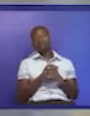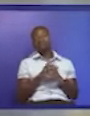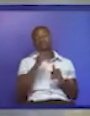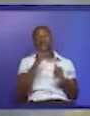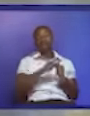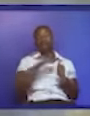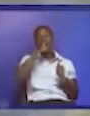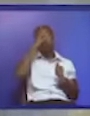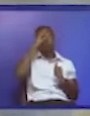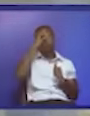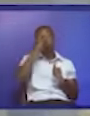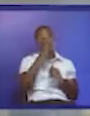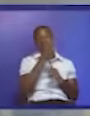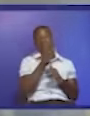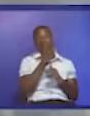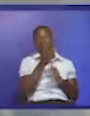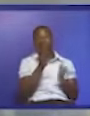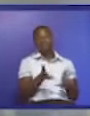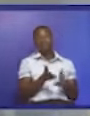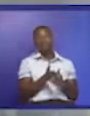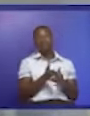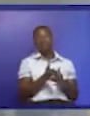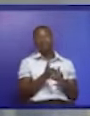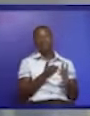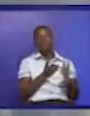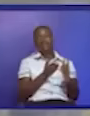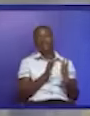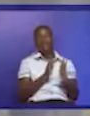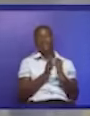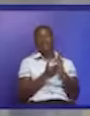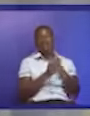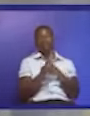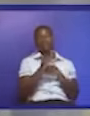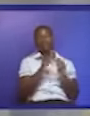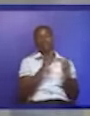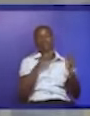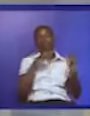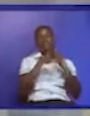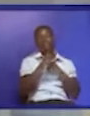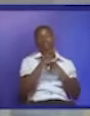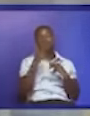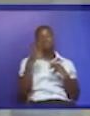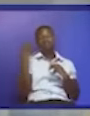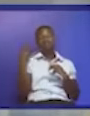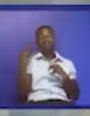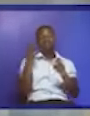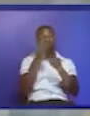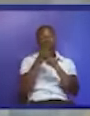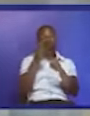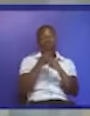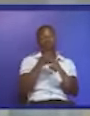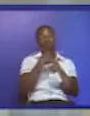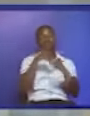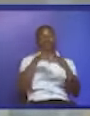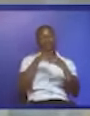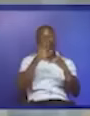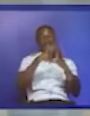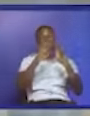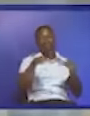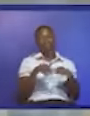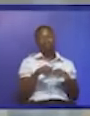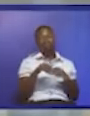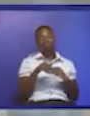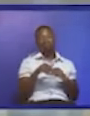by God and by God's prophetic mandate, you are the priest of your home. Let me tell you